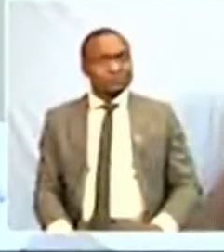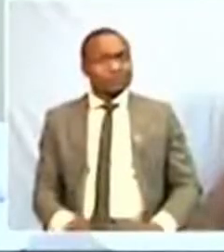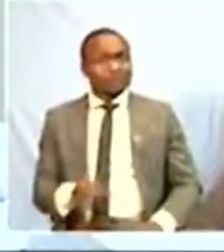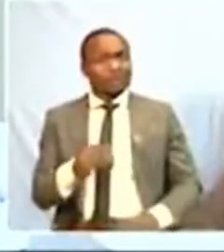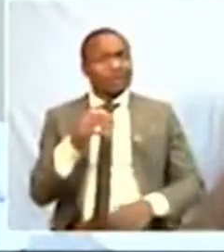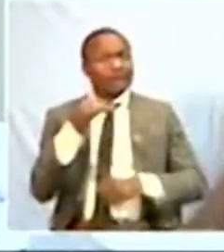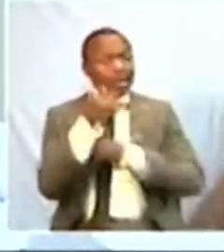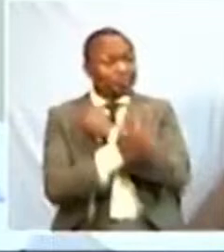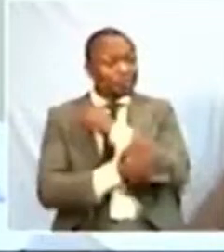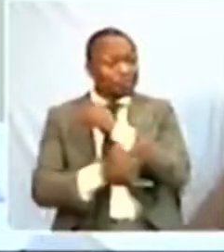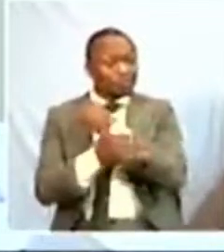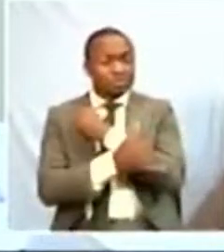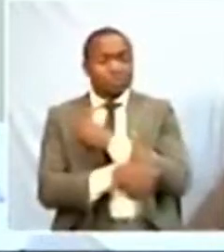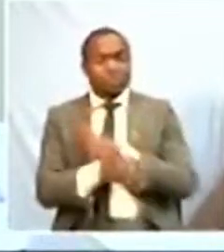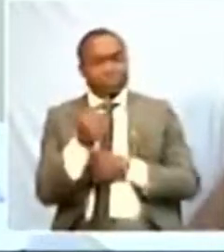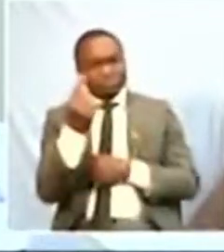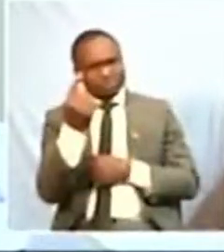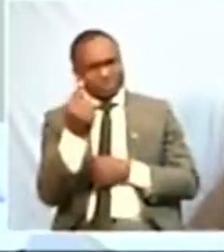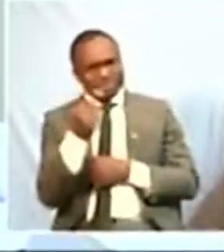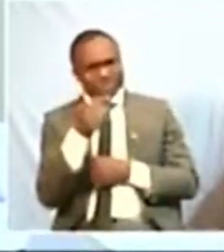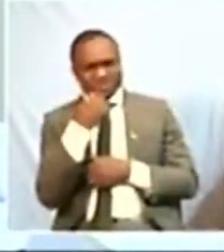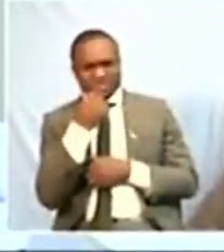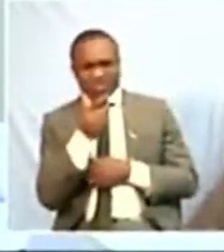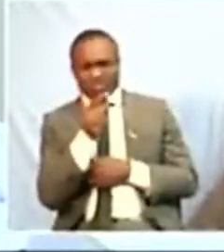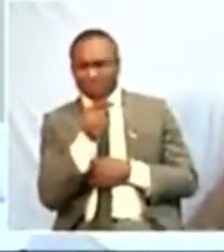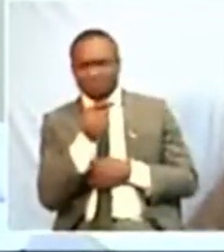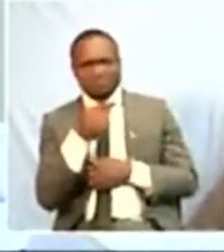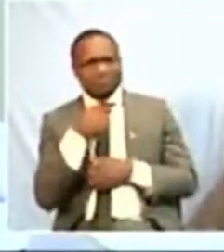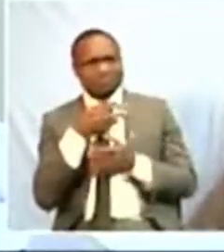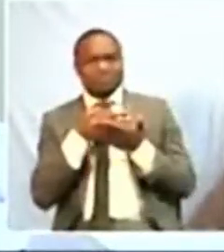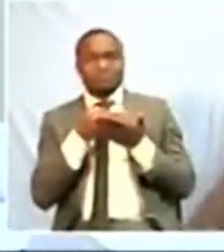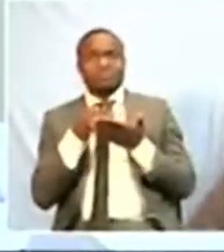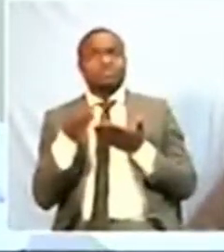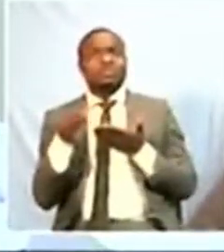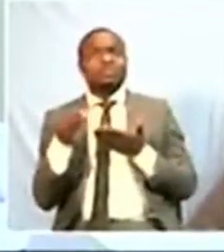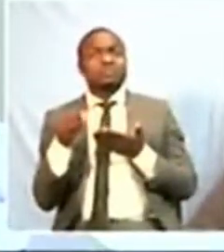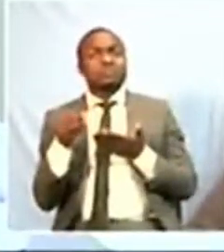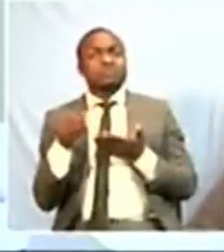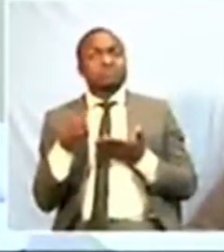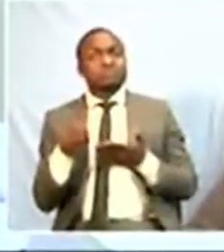words, one would morally say, I've failed.